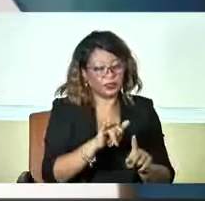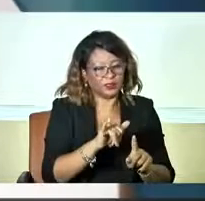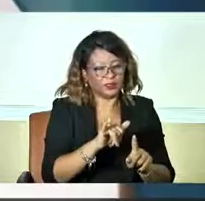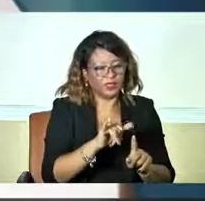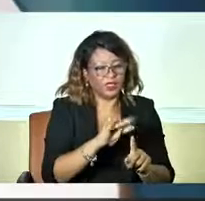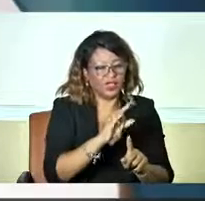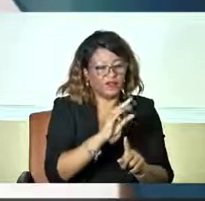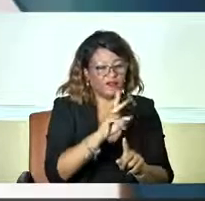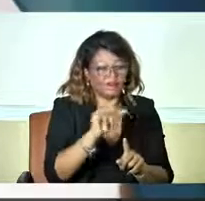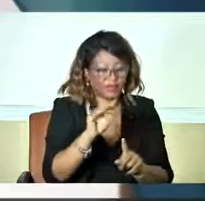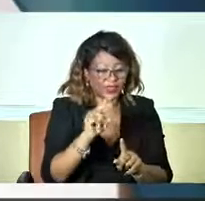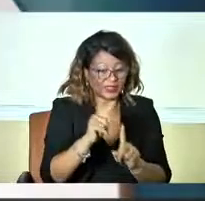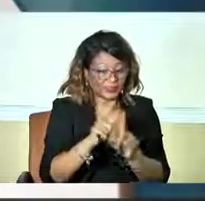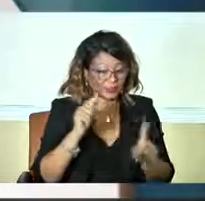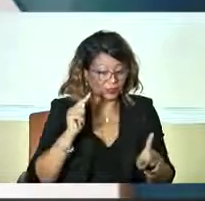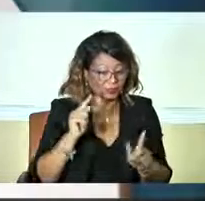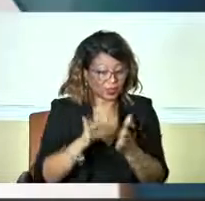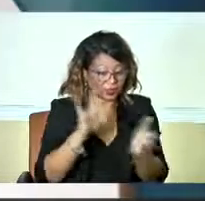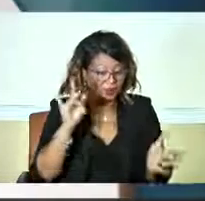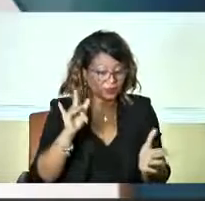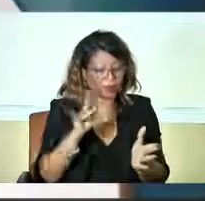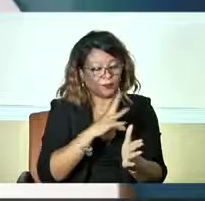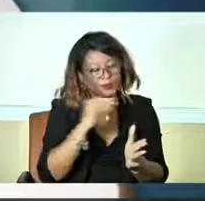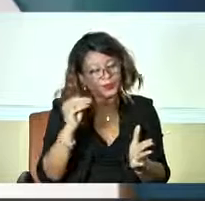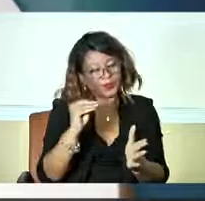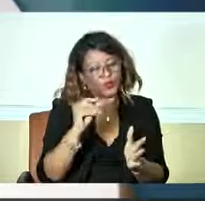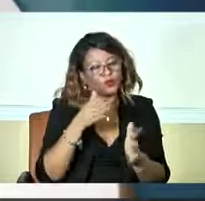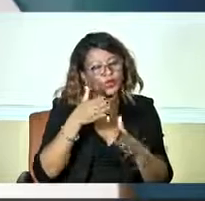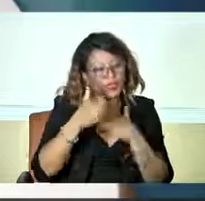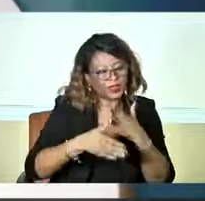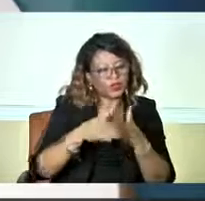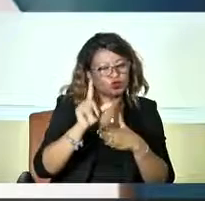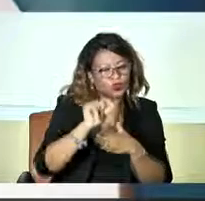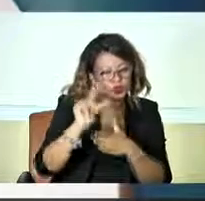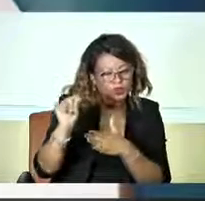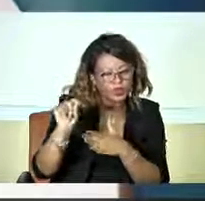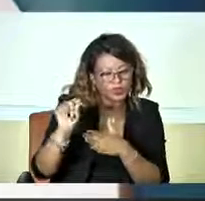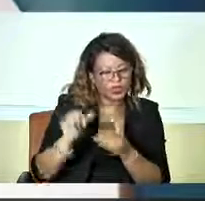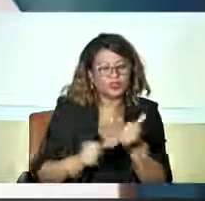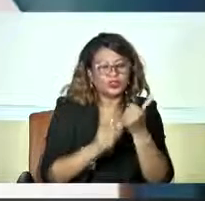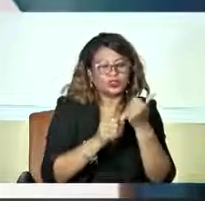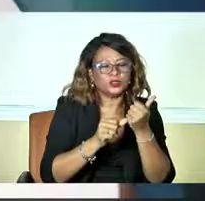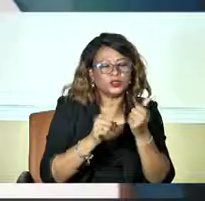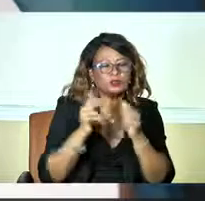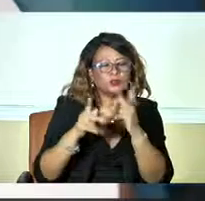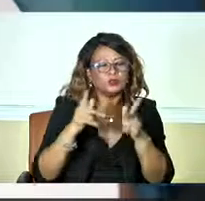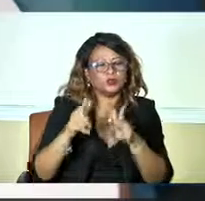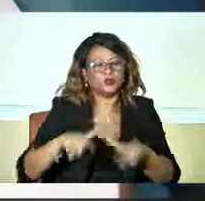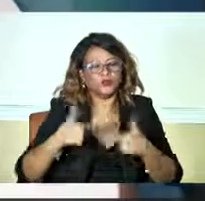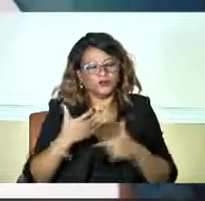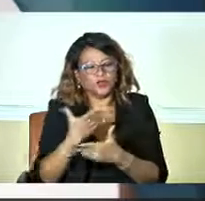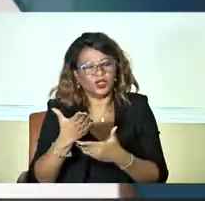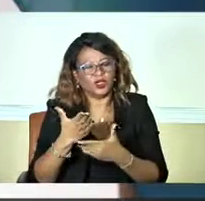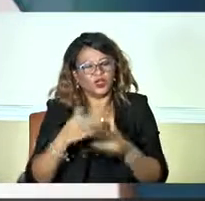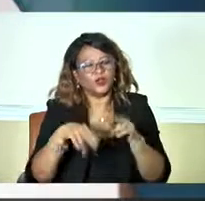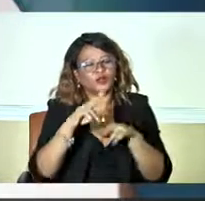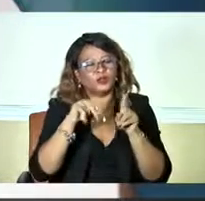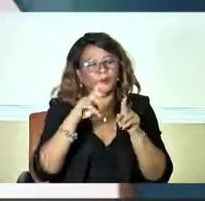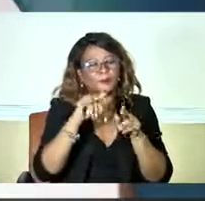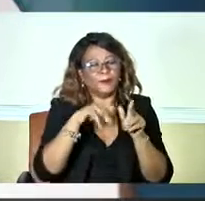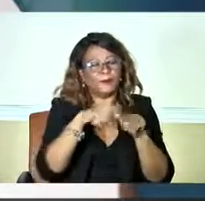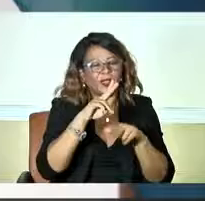VAT exemptions, through the end of 2020 to assist residents as they work to rebuild their